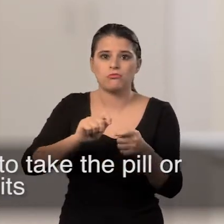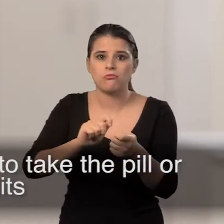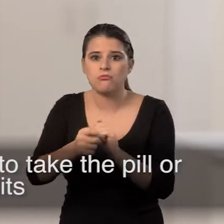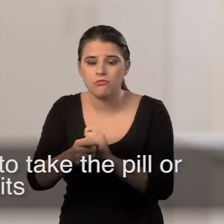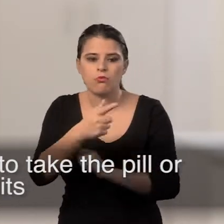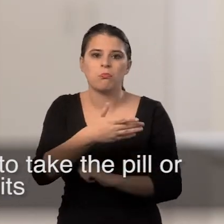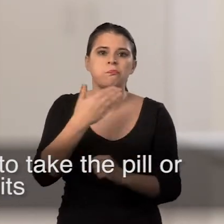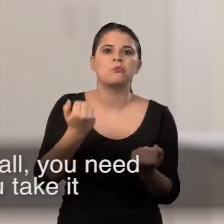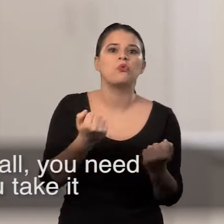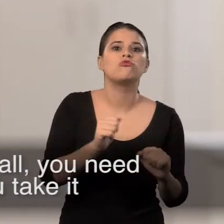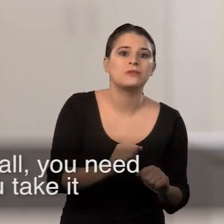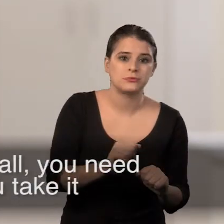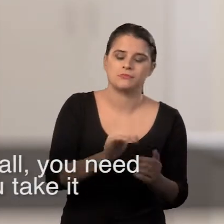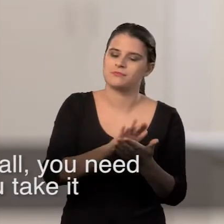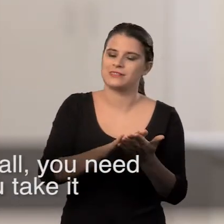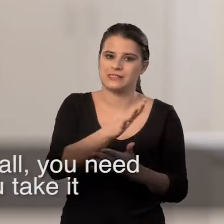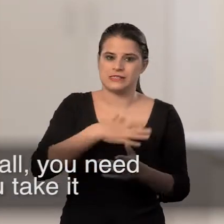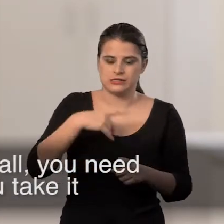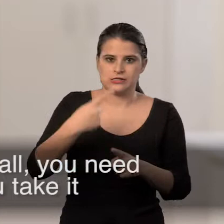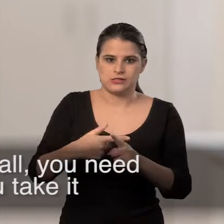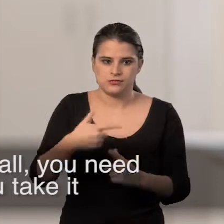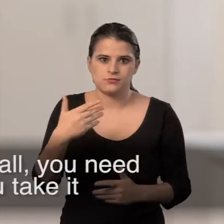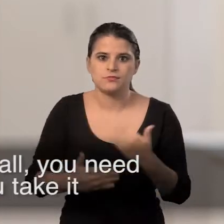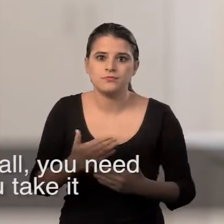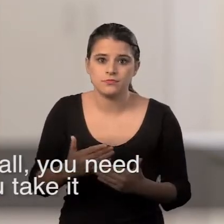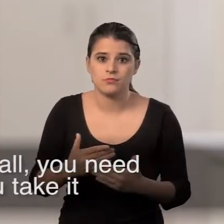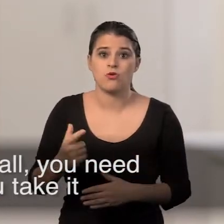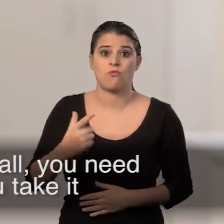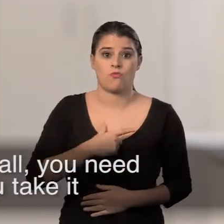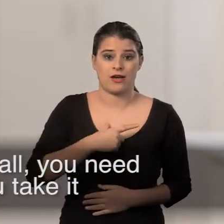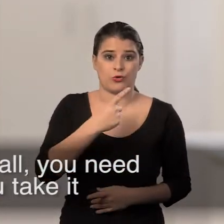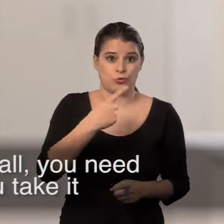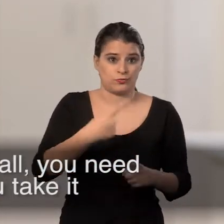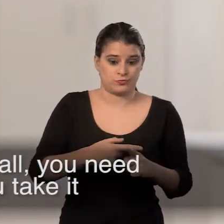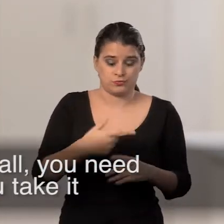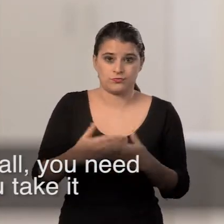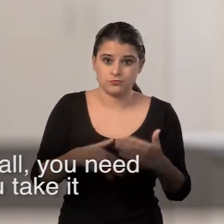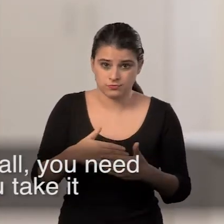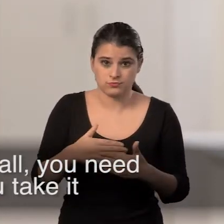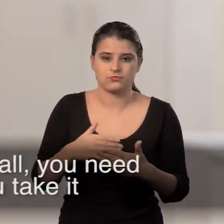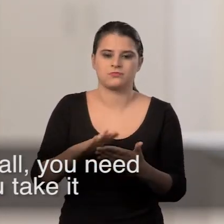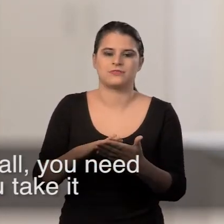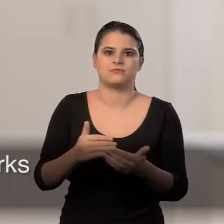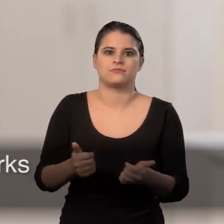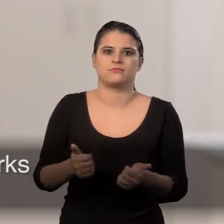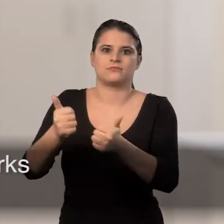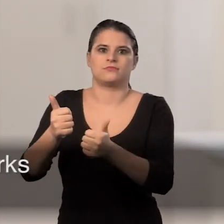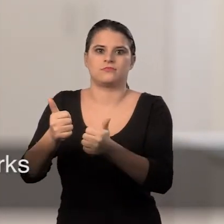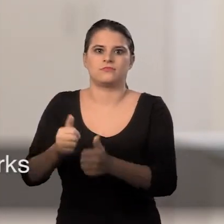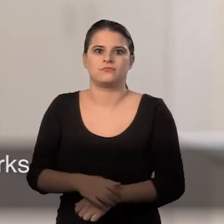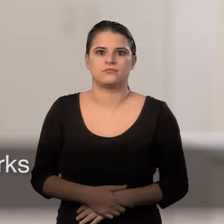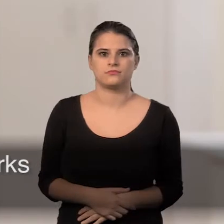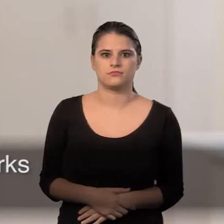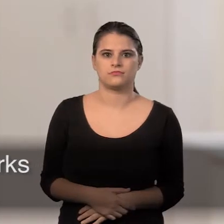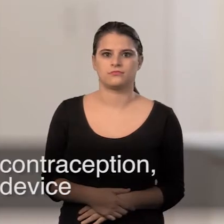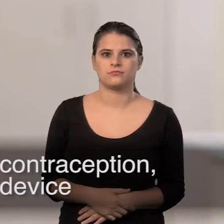condom slips or splits, or you didn't use contraception at all. You need to act fast, as the sooner you take it, the more effective